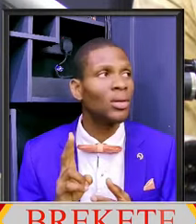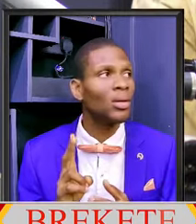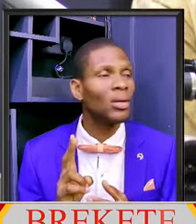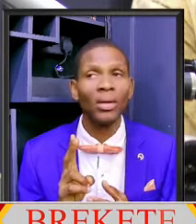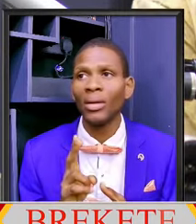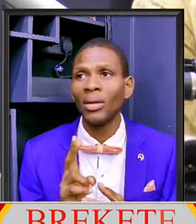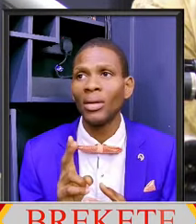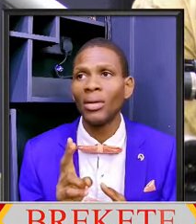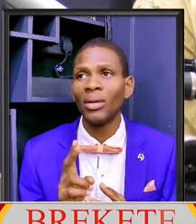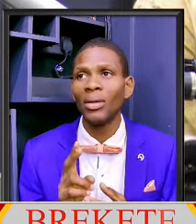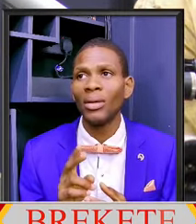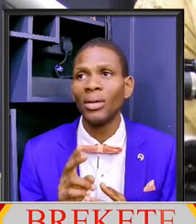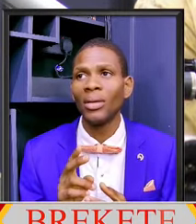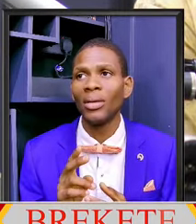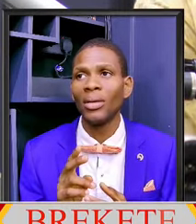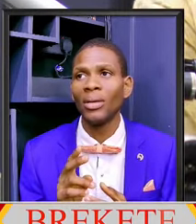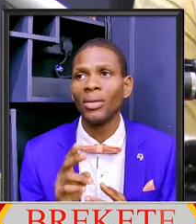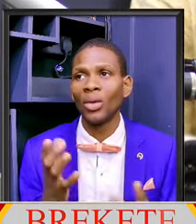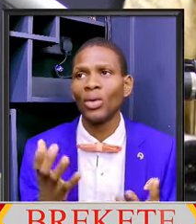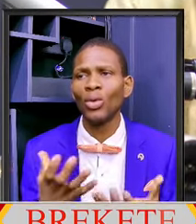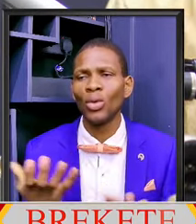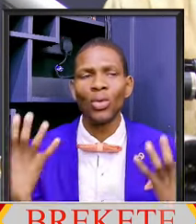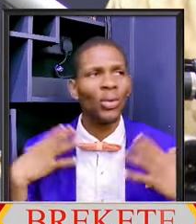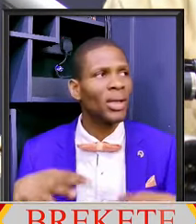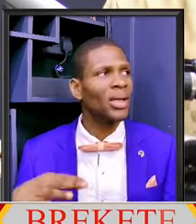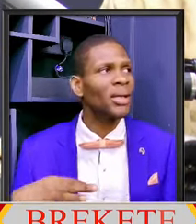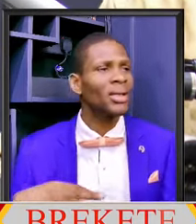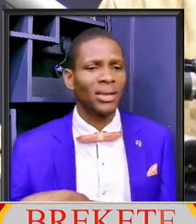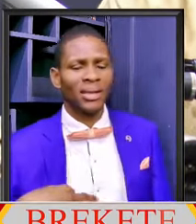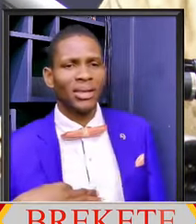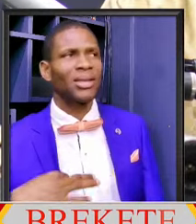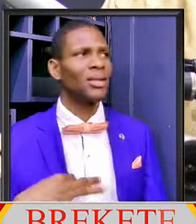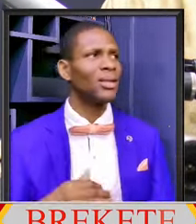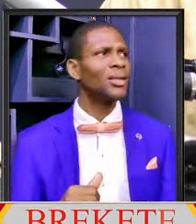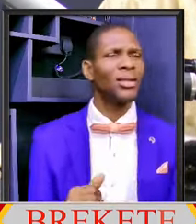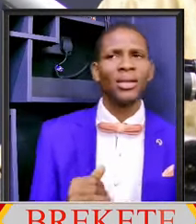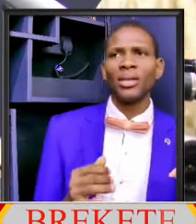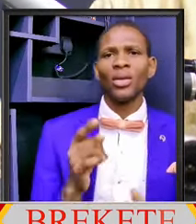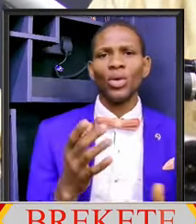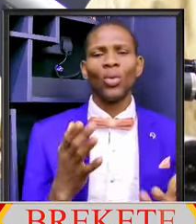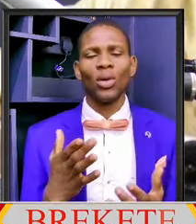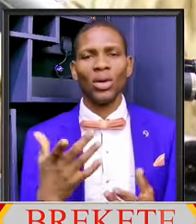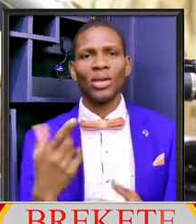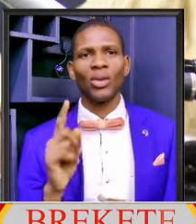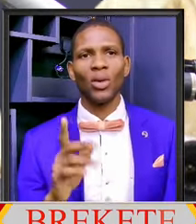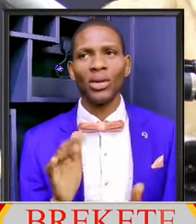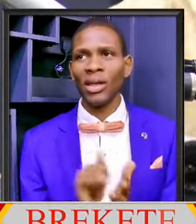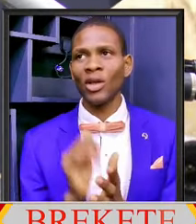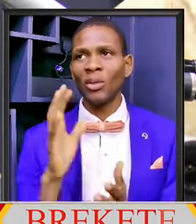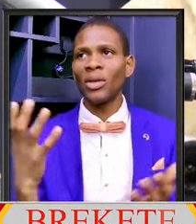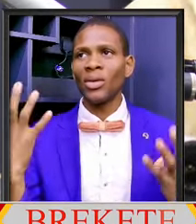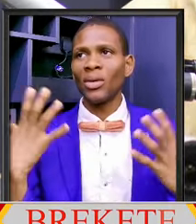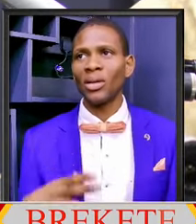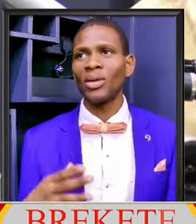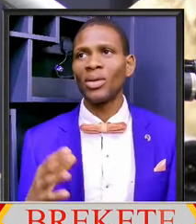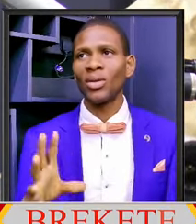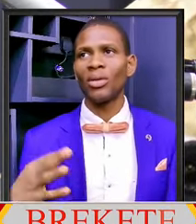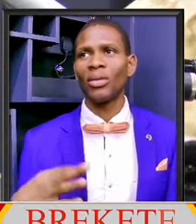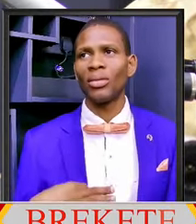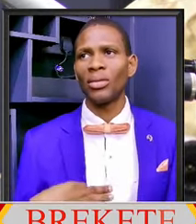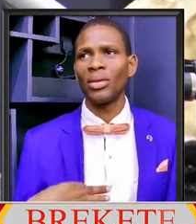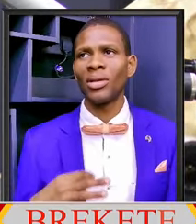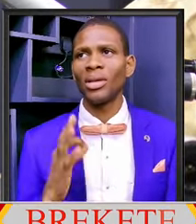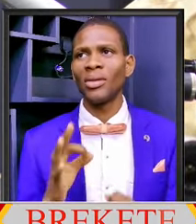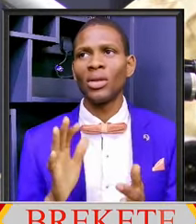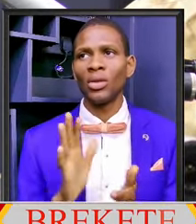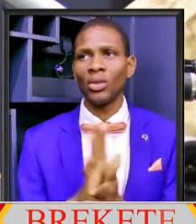want get to wear the... You, the uniform? Is you want the one that you'll be wearing your no. uniform?